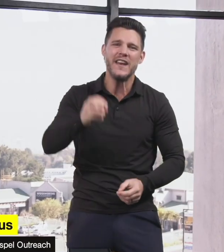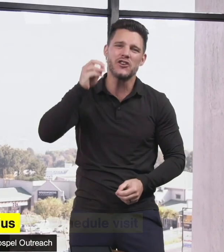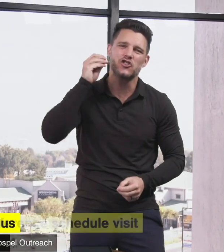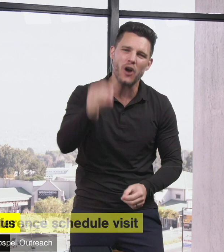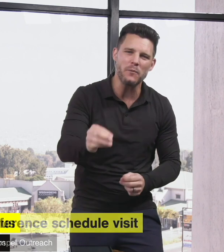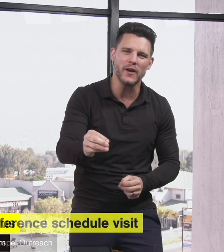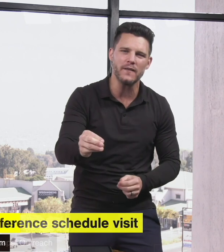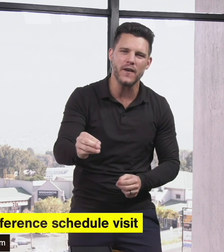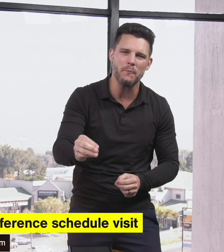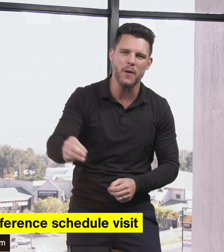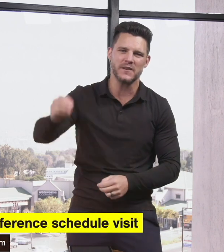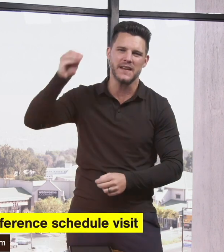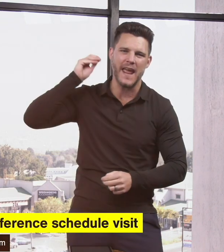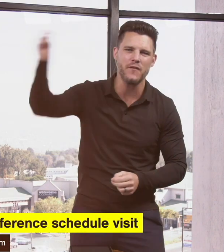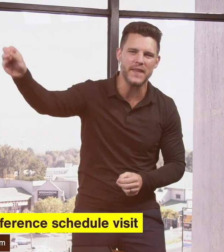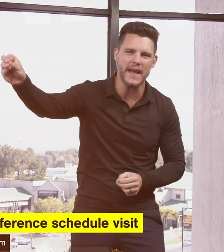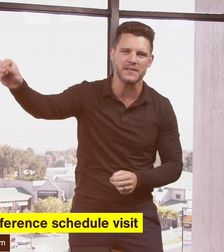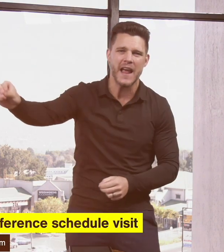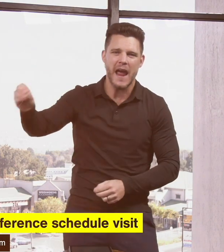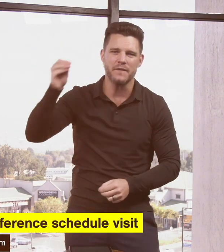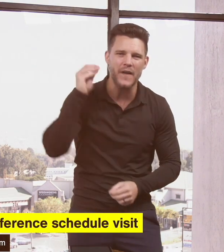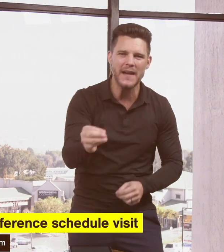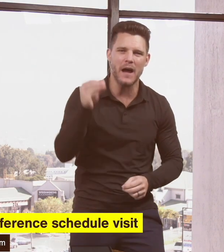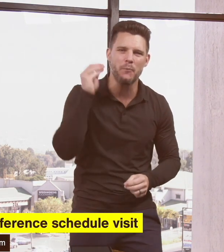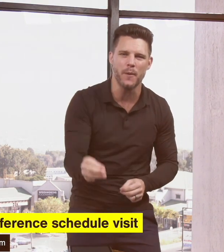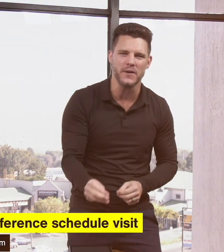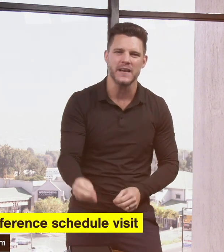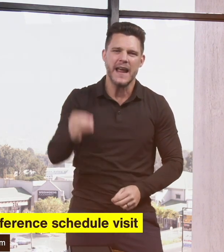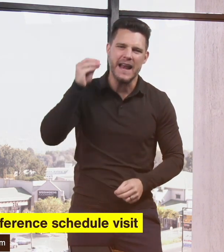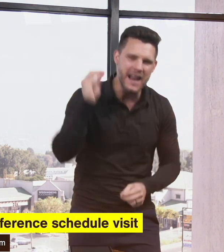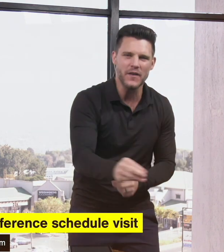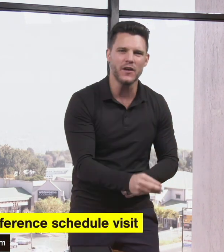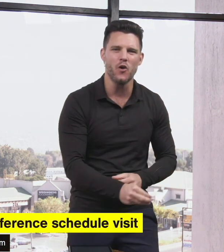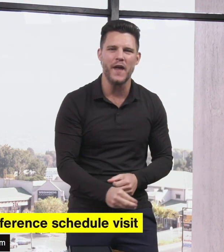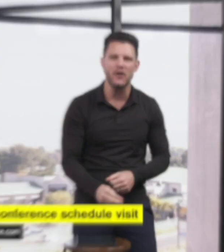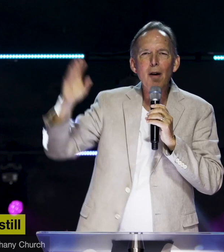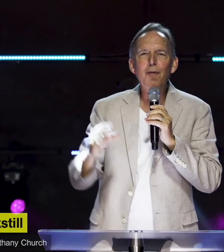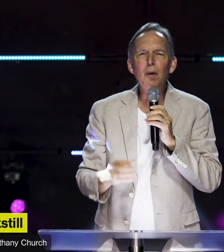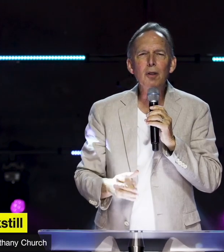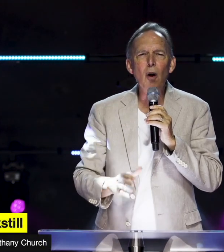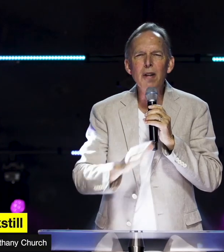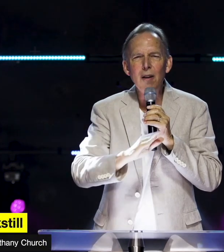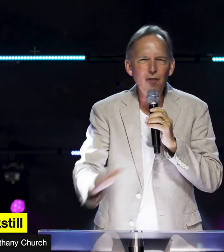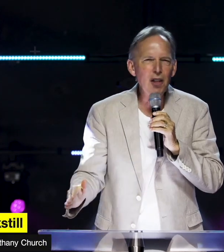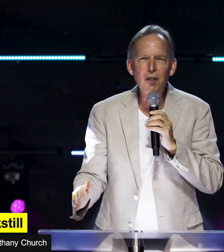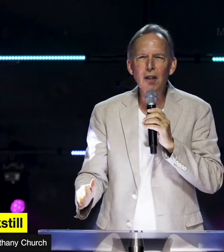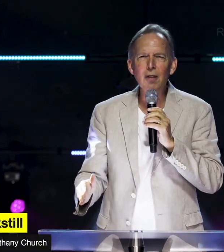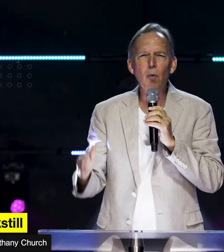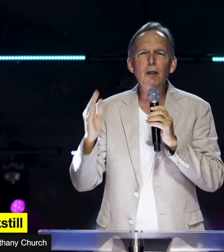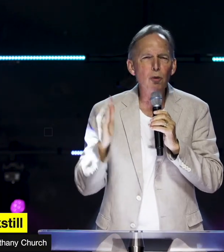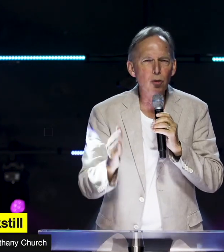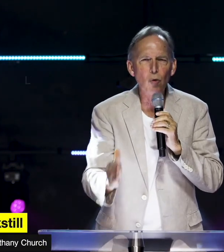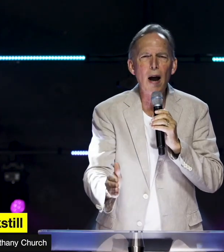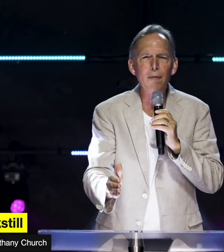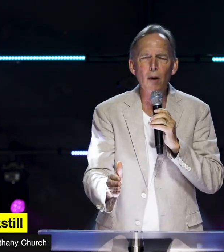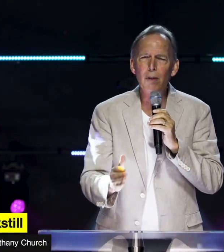We need to stop looking for our purpose in everything else and find our purpose in loving the Lord our God. I'm not focused on the division and the